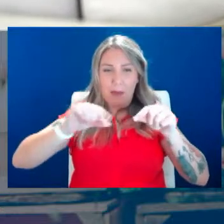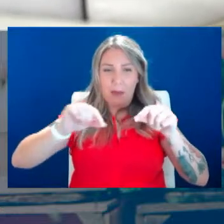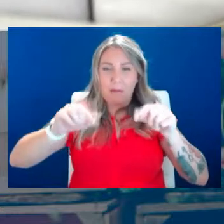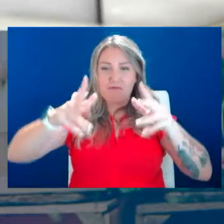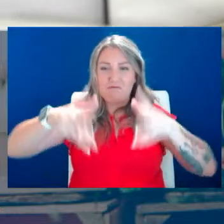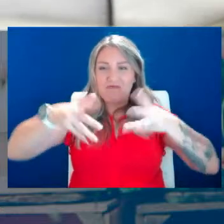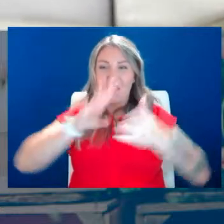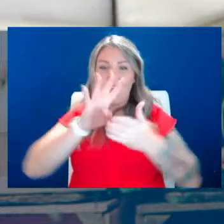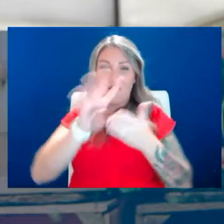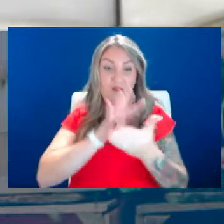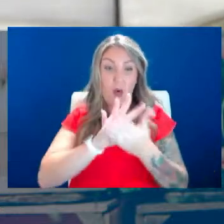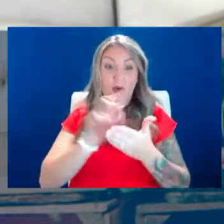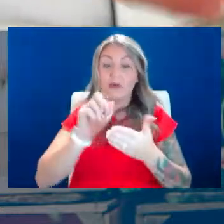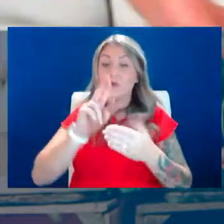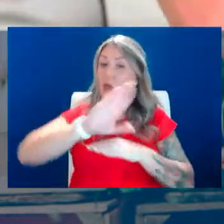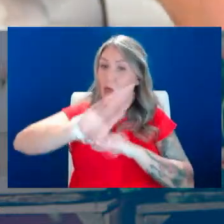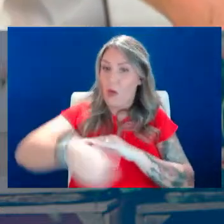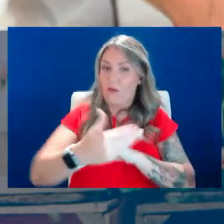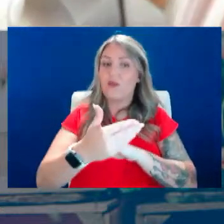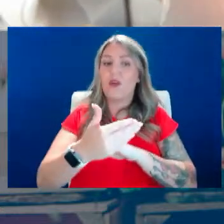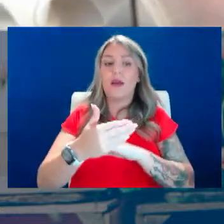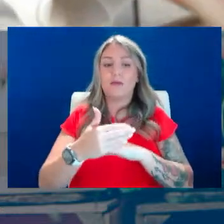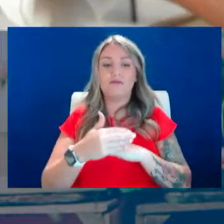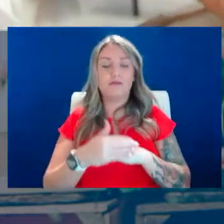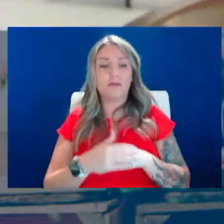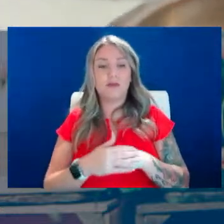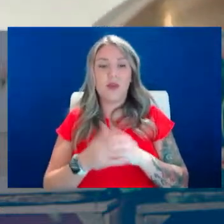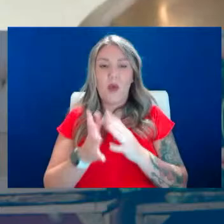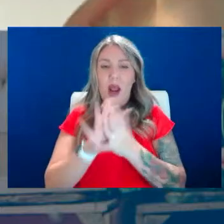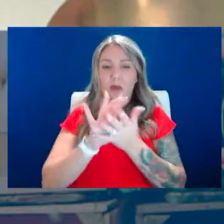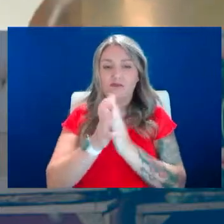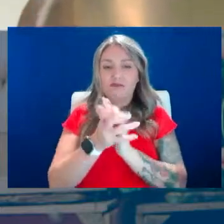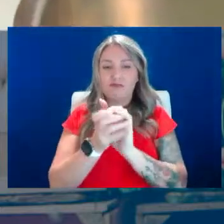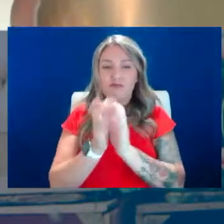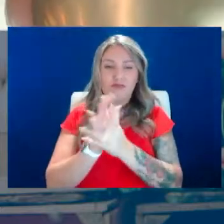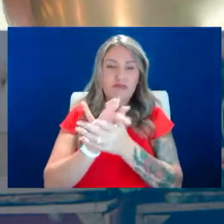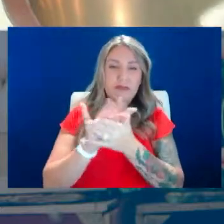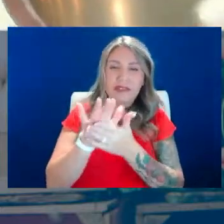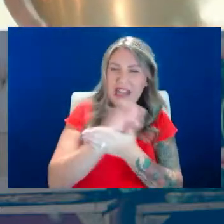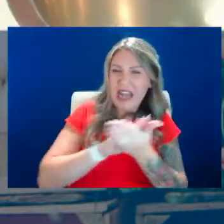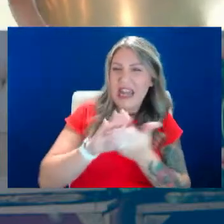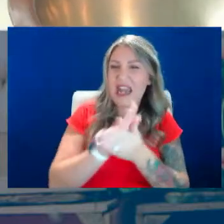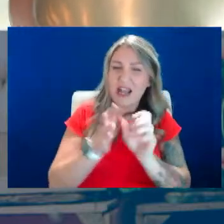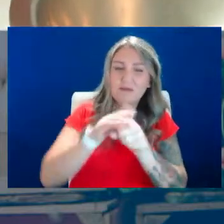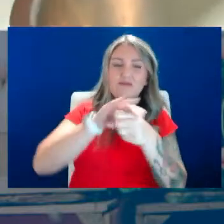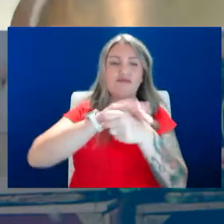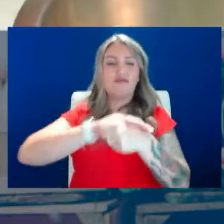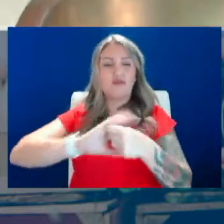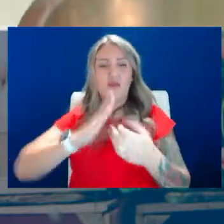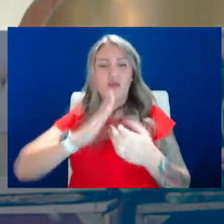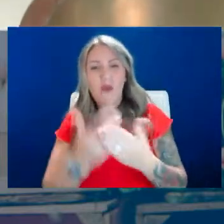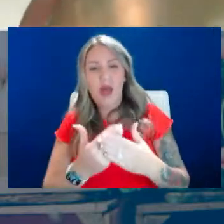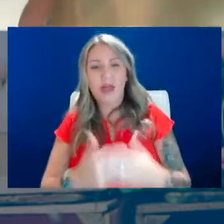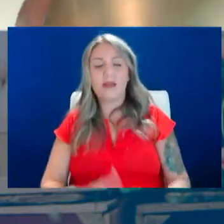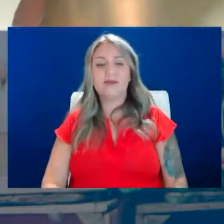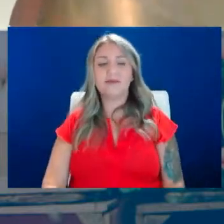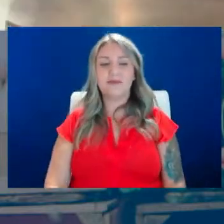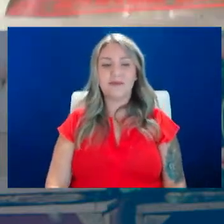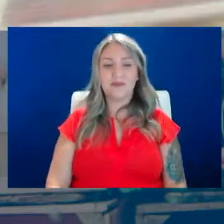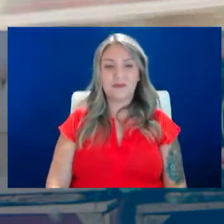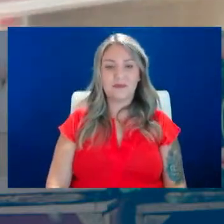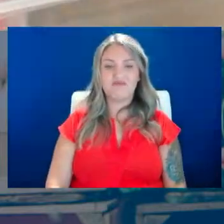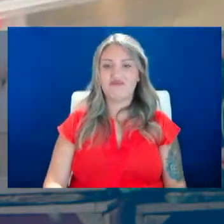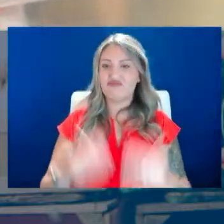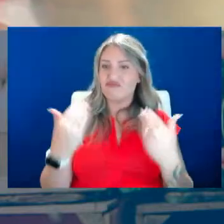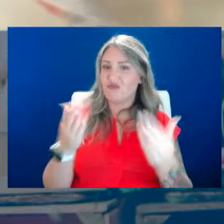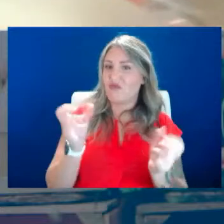that marinate overnight if you'd like. You just want to roll that around in there, make sure it gets nice and coated really, really well. Go ahead and throw that in the fridge